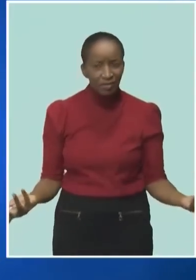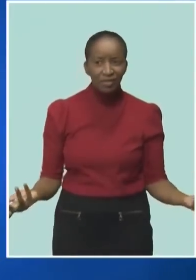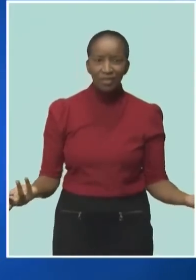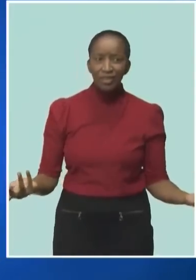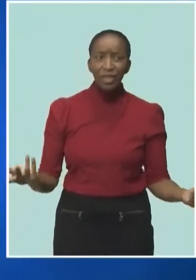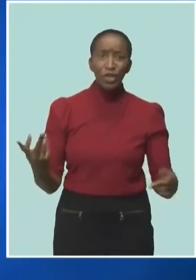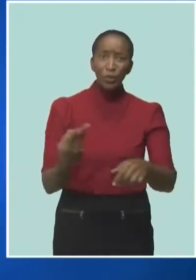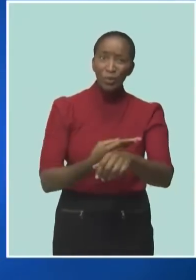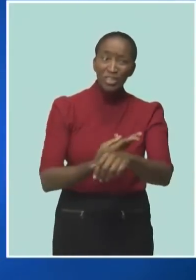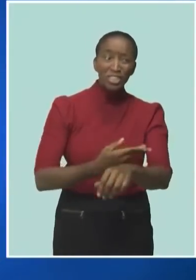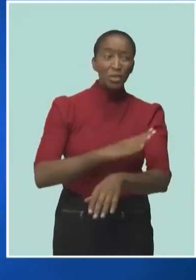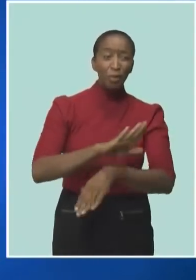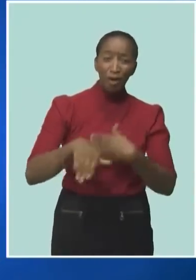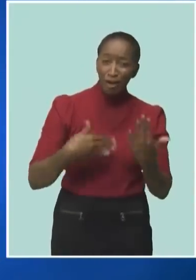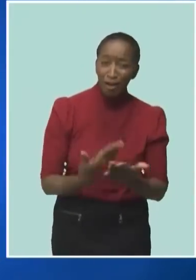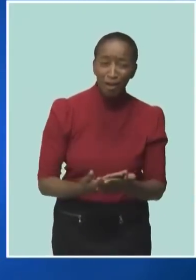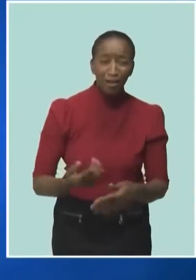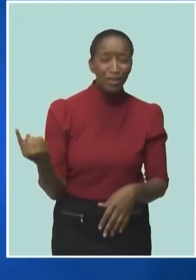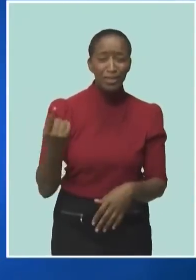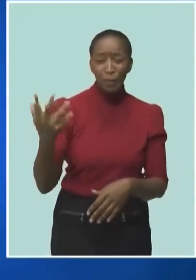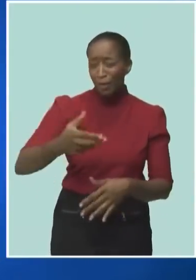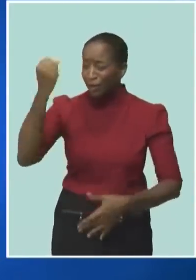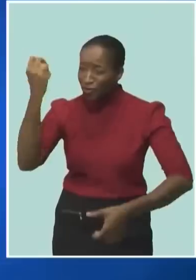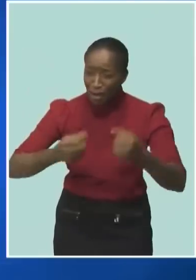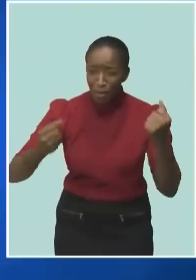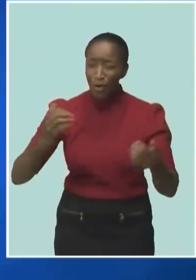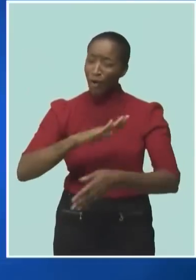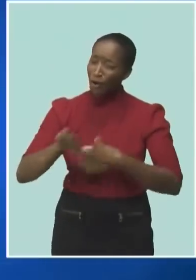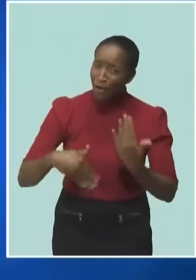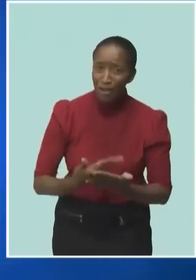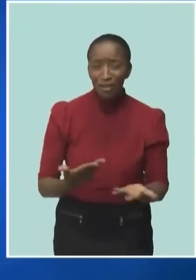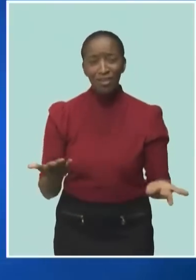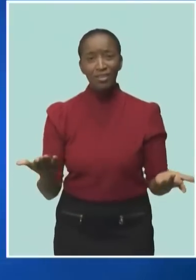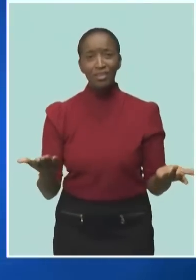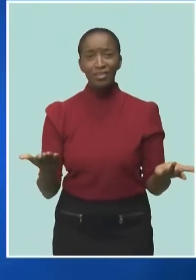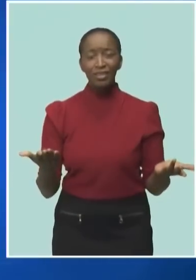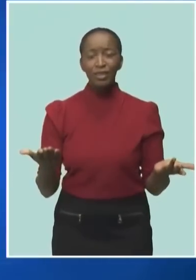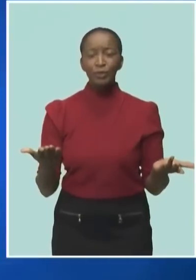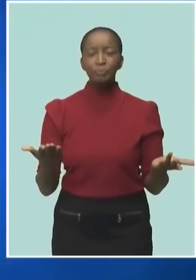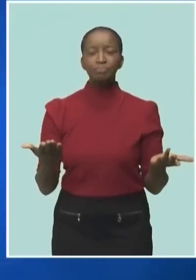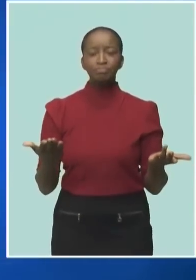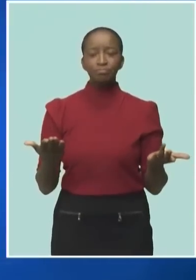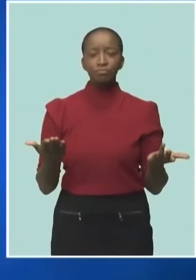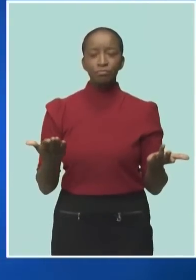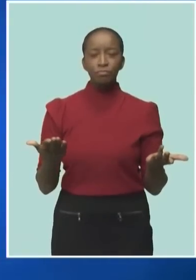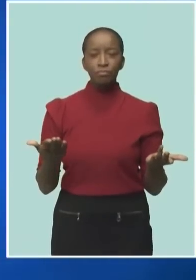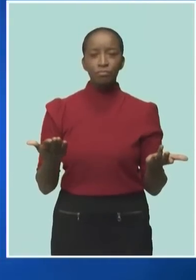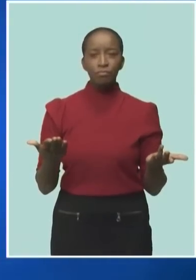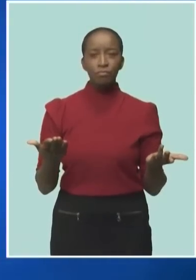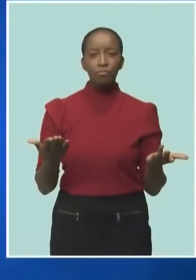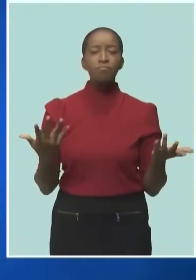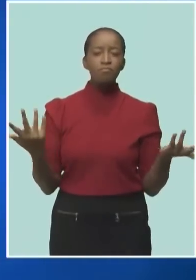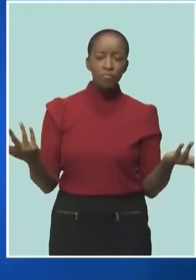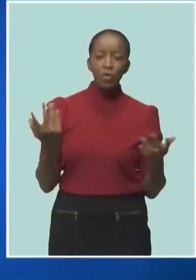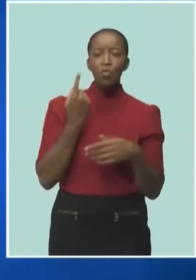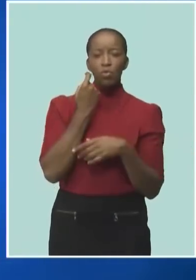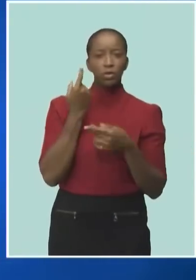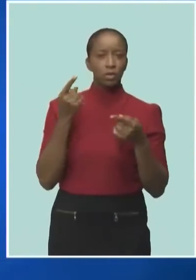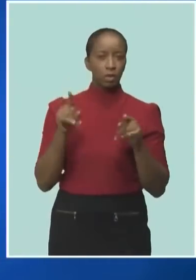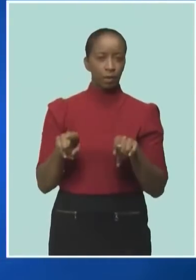sheep. First thing that went through my head, because look, I sold two sheep